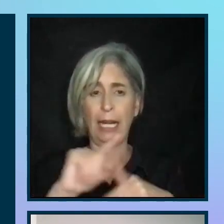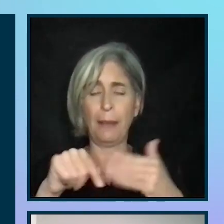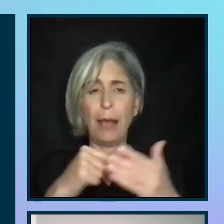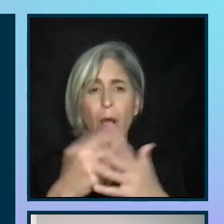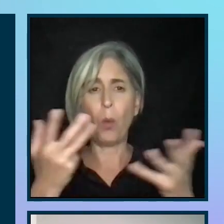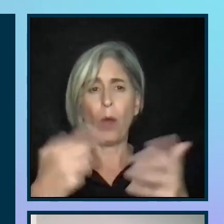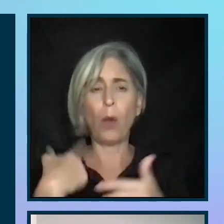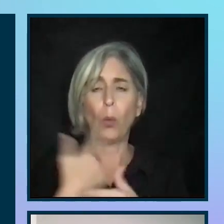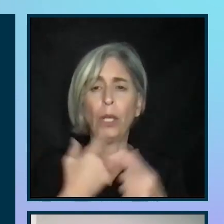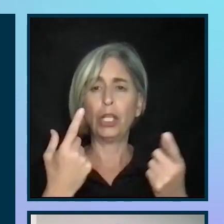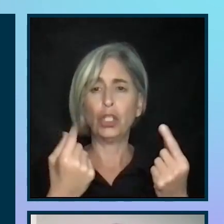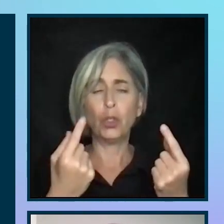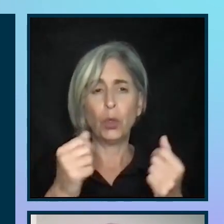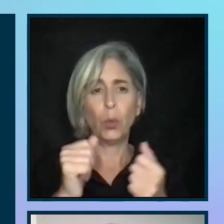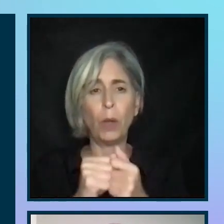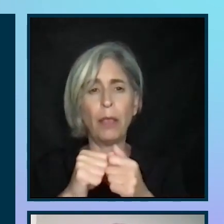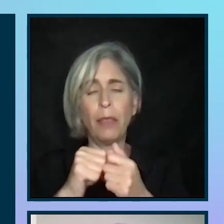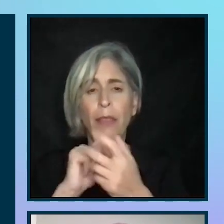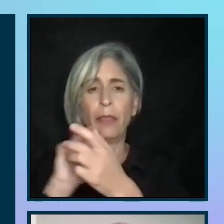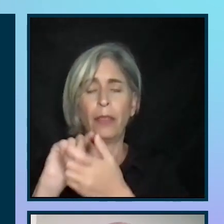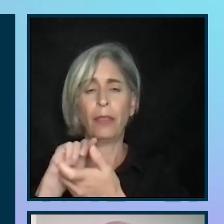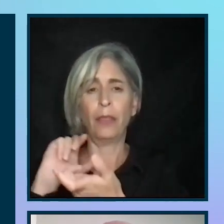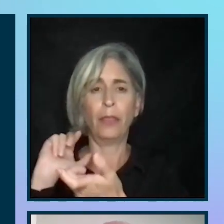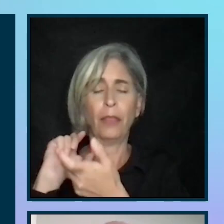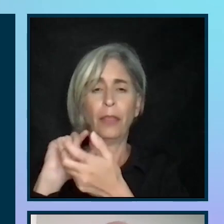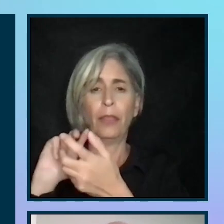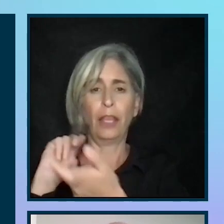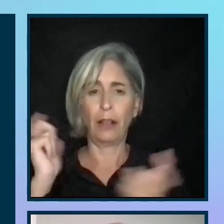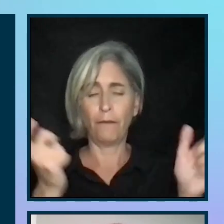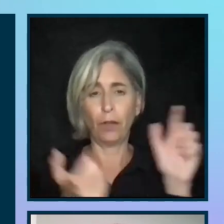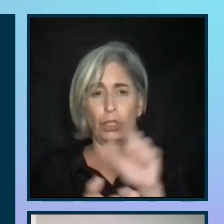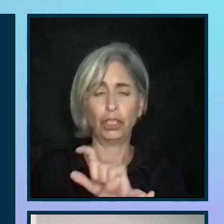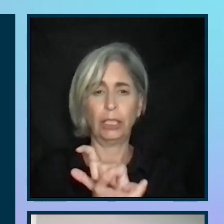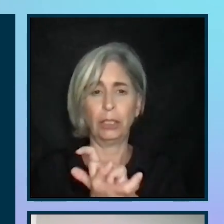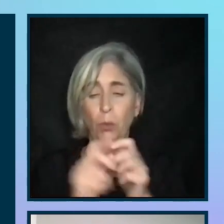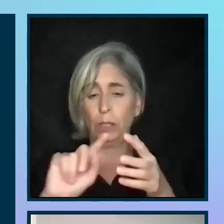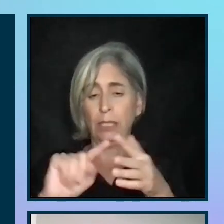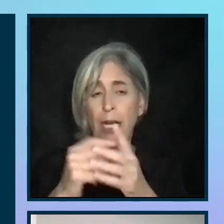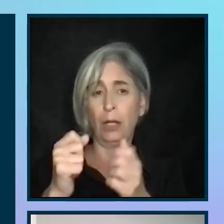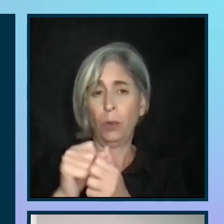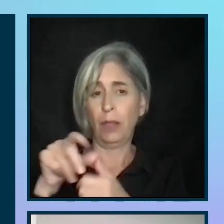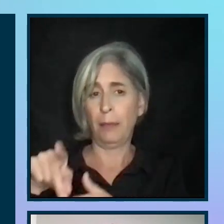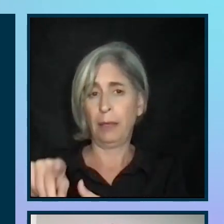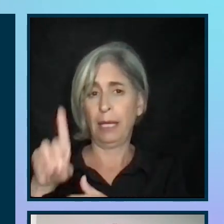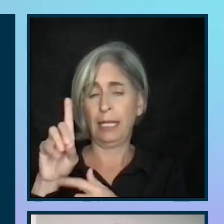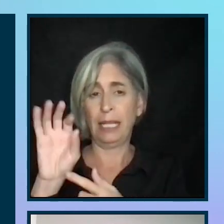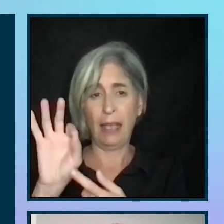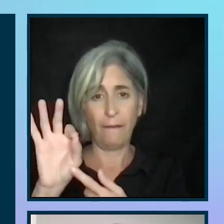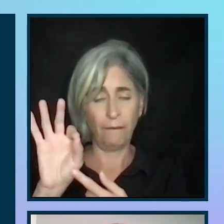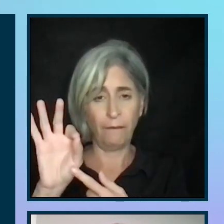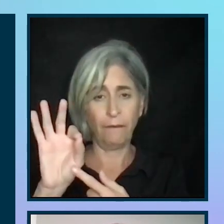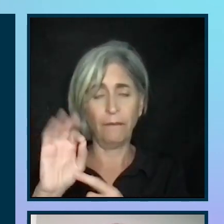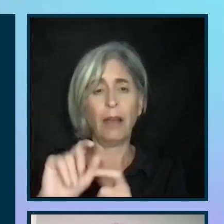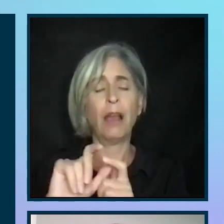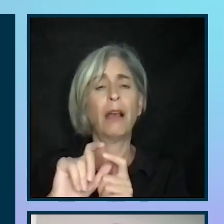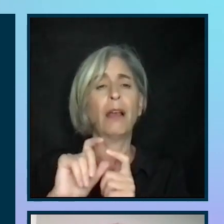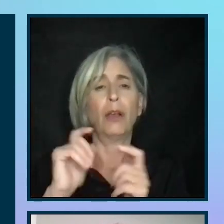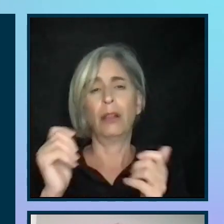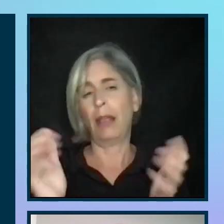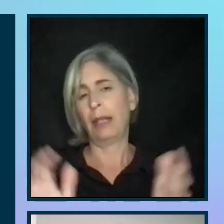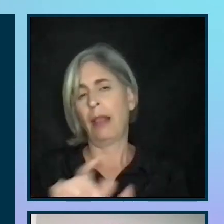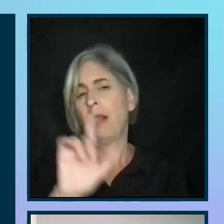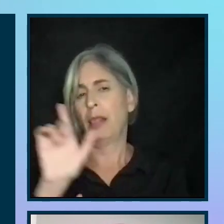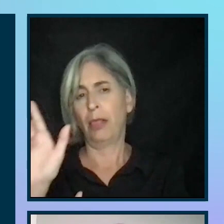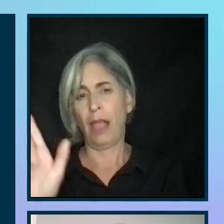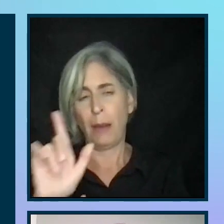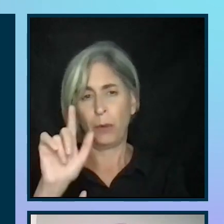what we do in terms of our conversion workflows, where we're starting with either PDF or image source that's coming into us. Large national libraries have these